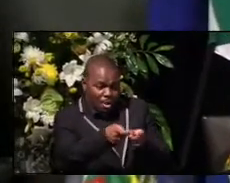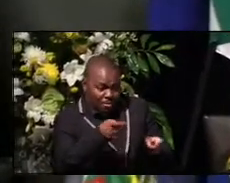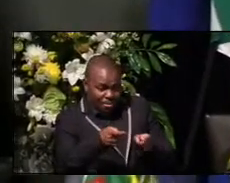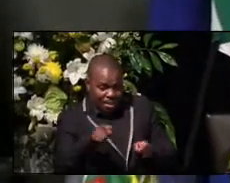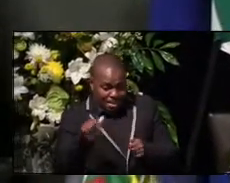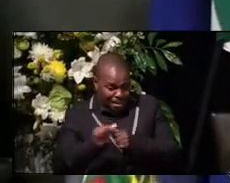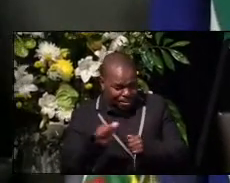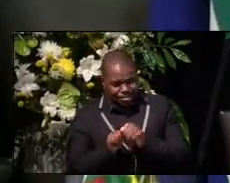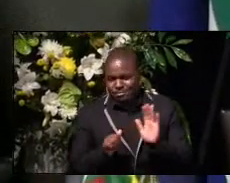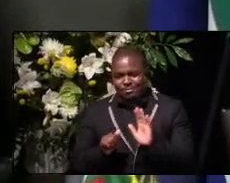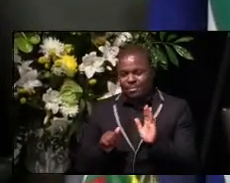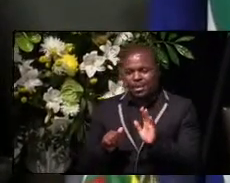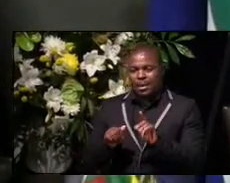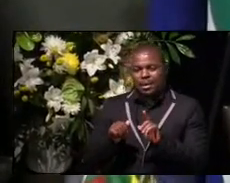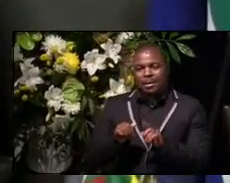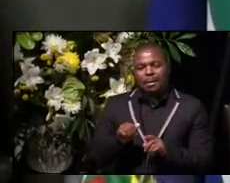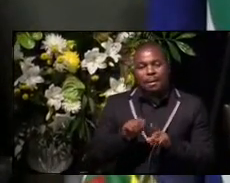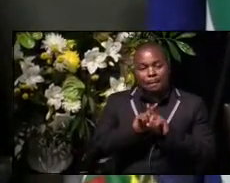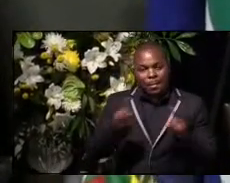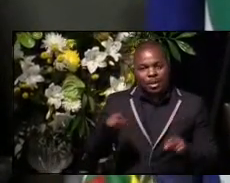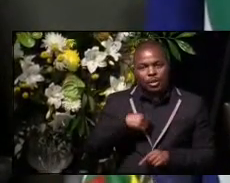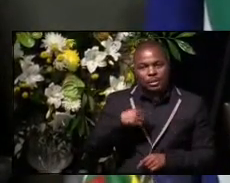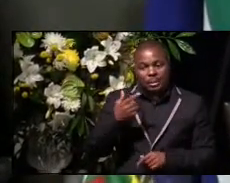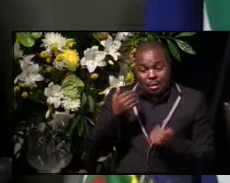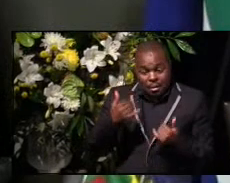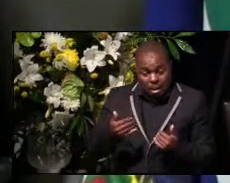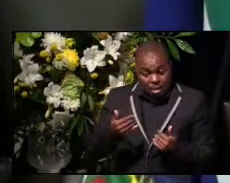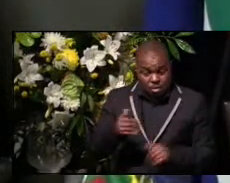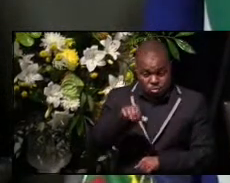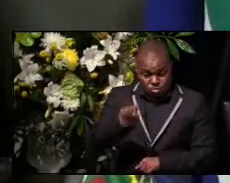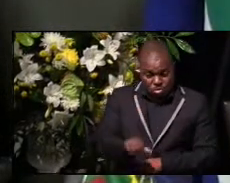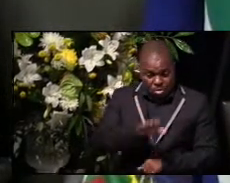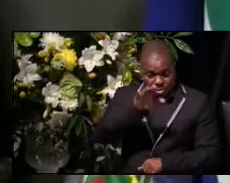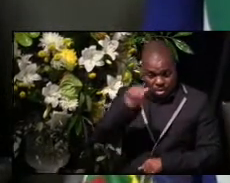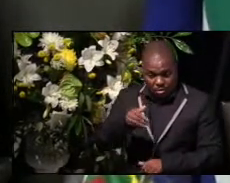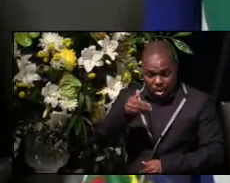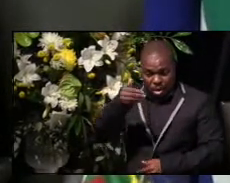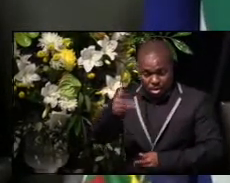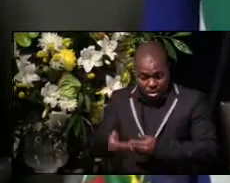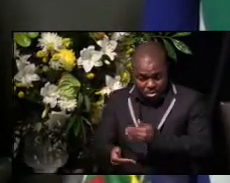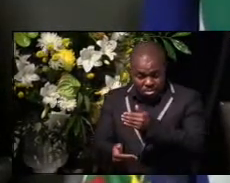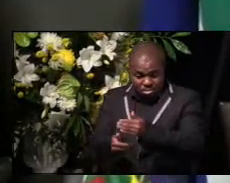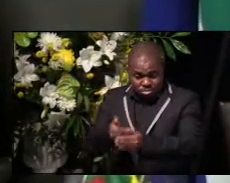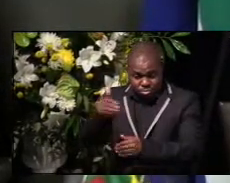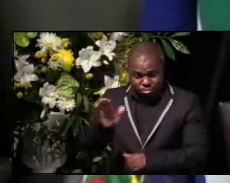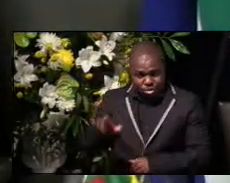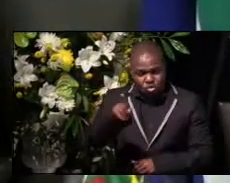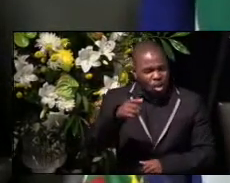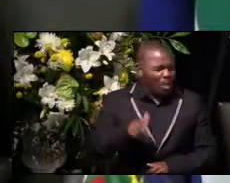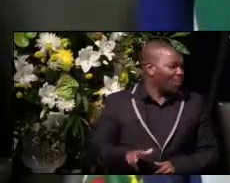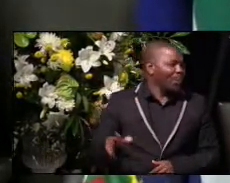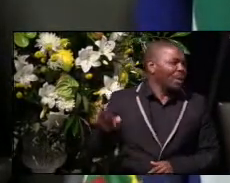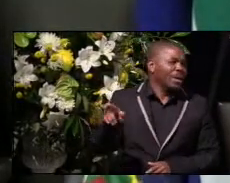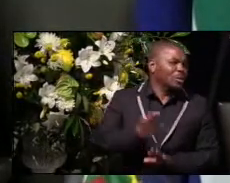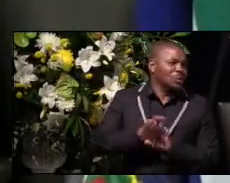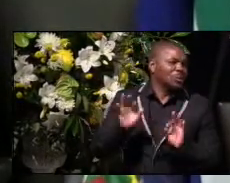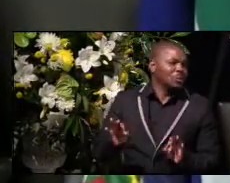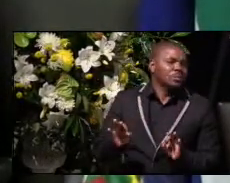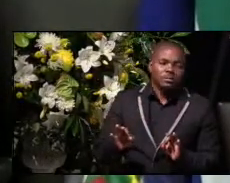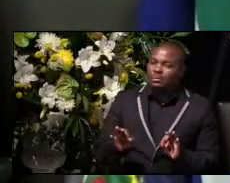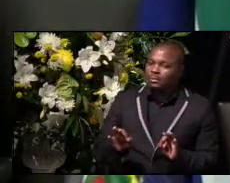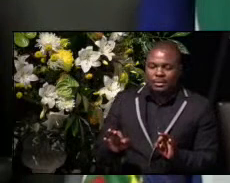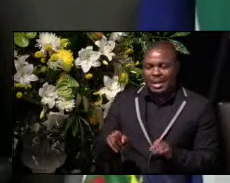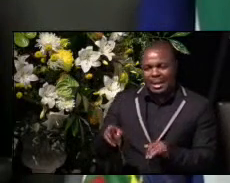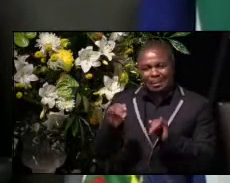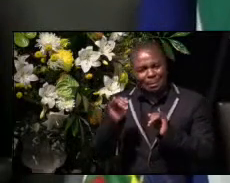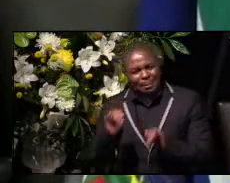I'm saying don't dismiss the the direction in which this the current situation is going and say this is a new but